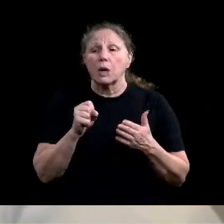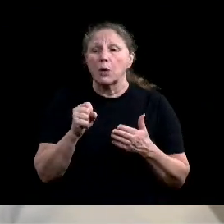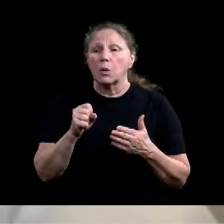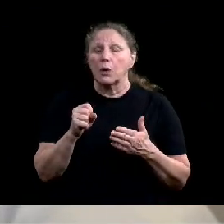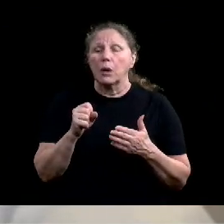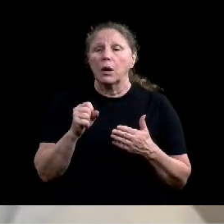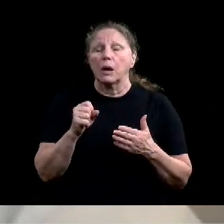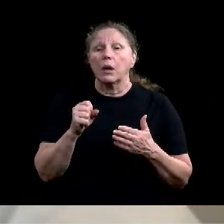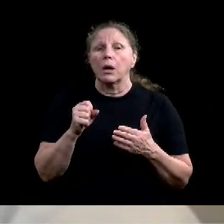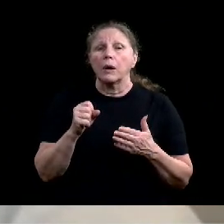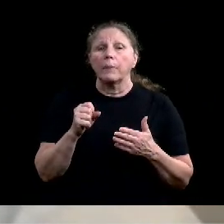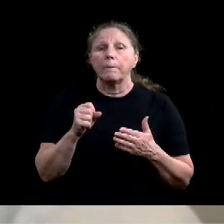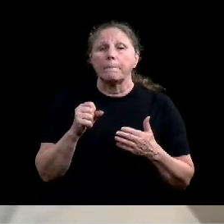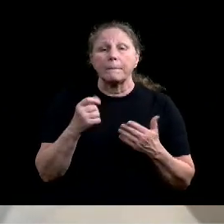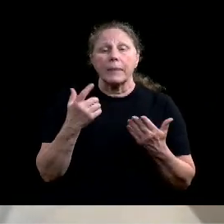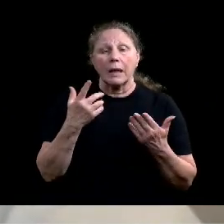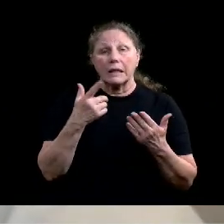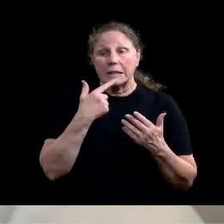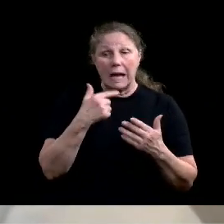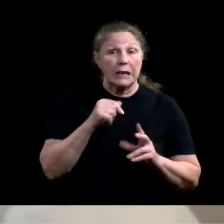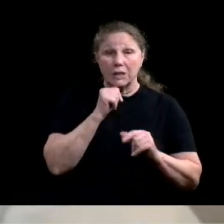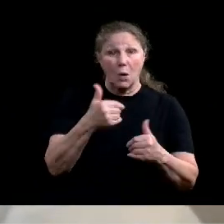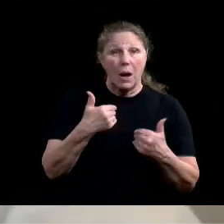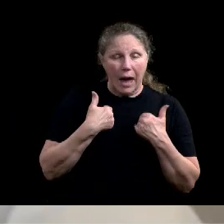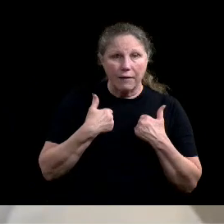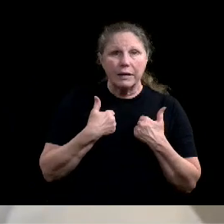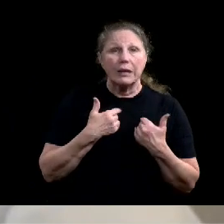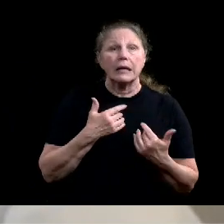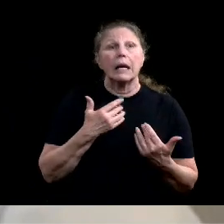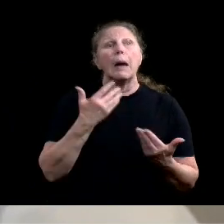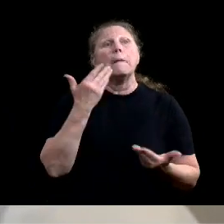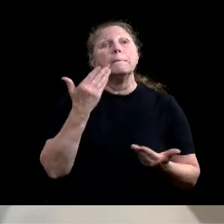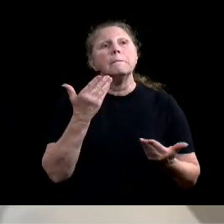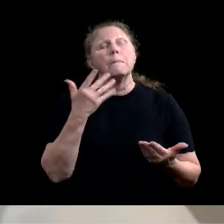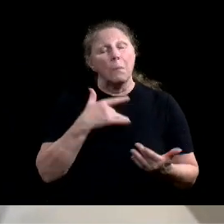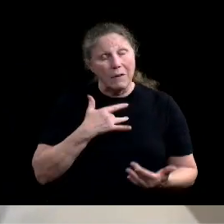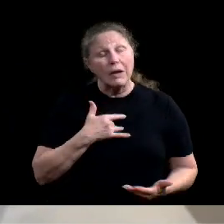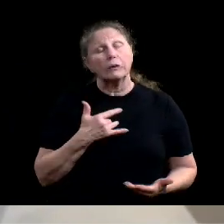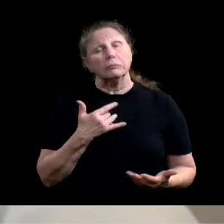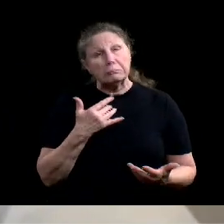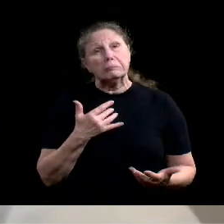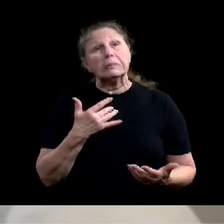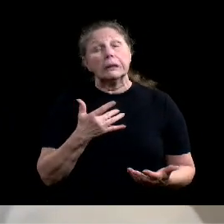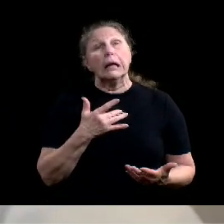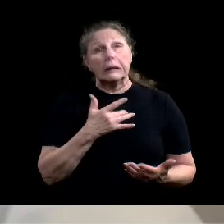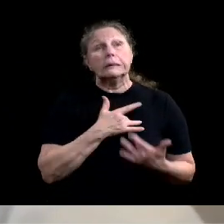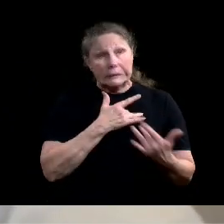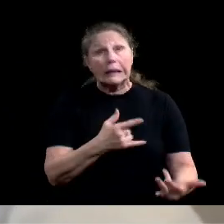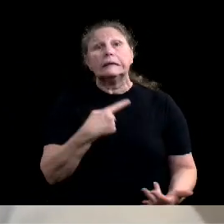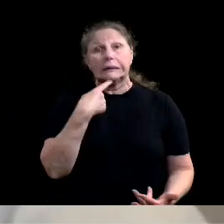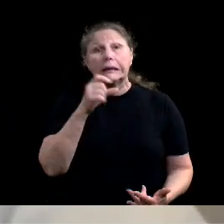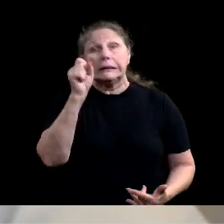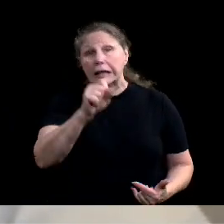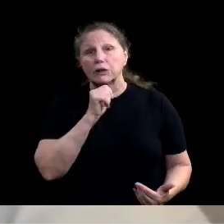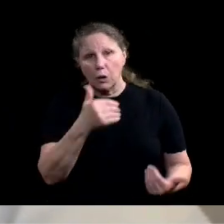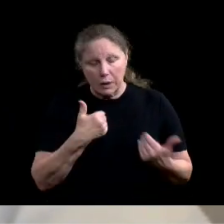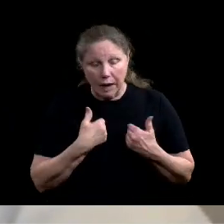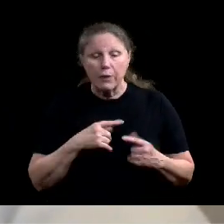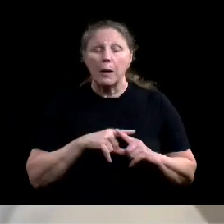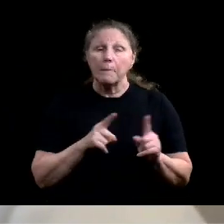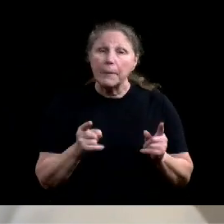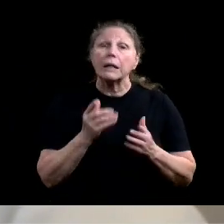be telling the truth. But among those who do carry the virus, if the